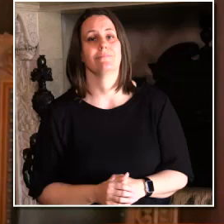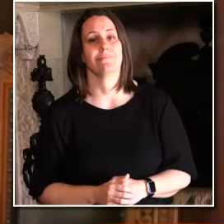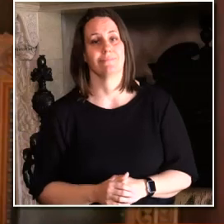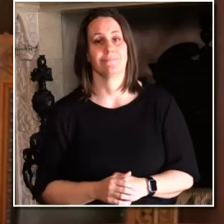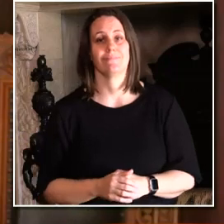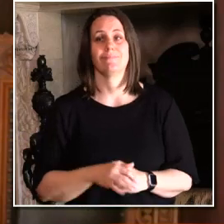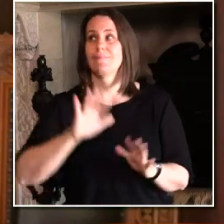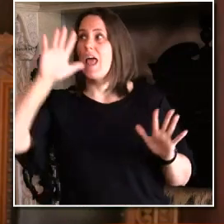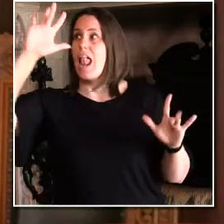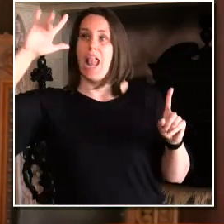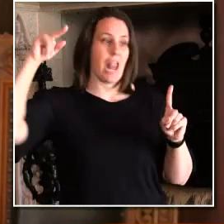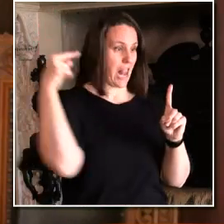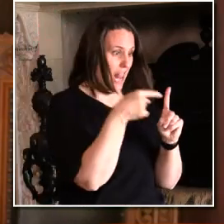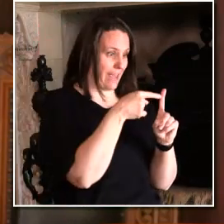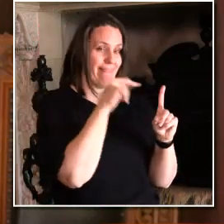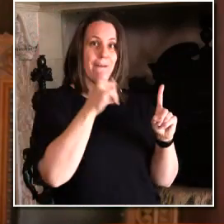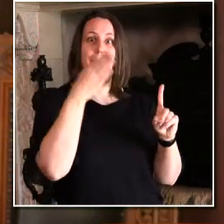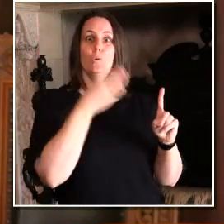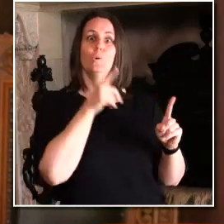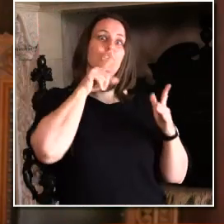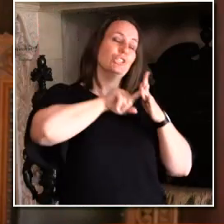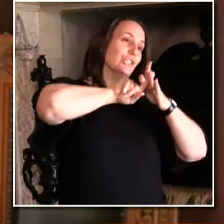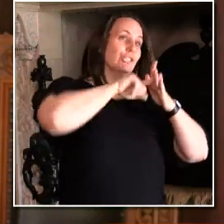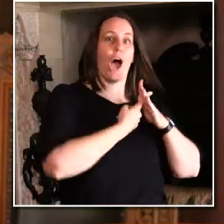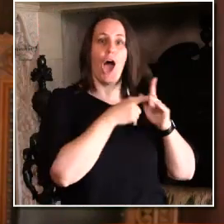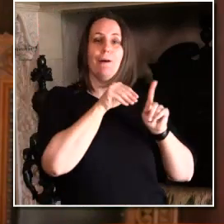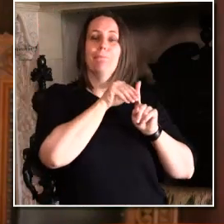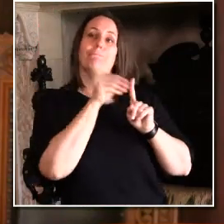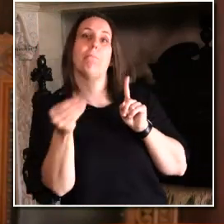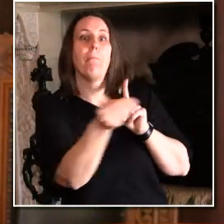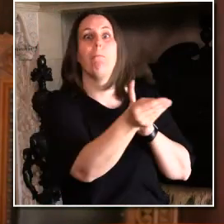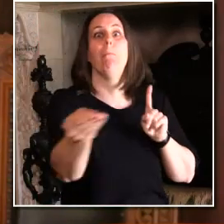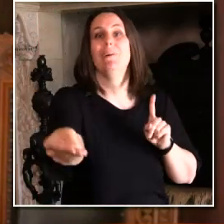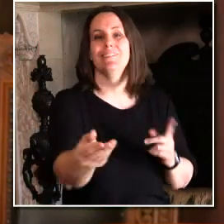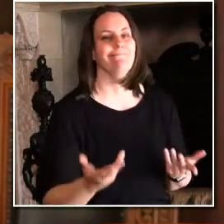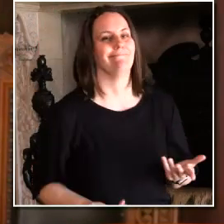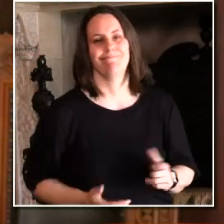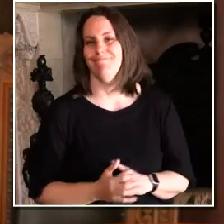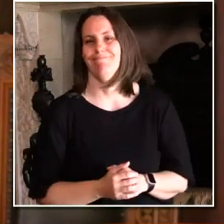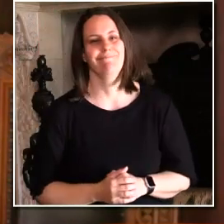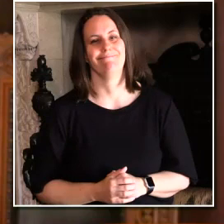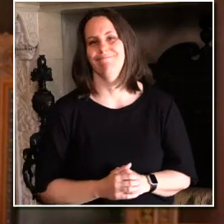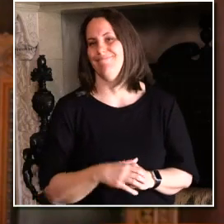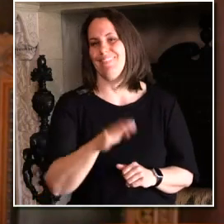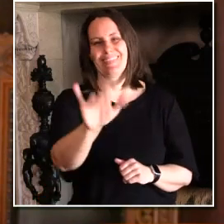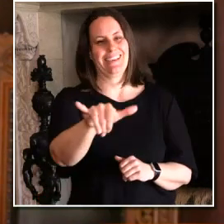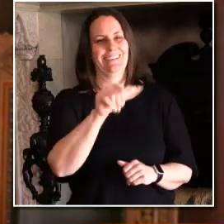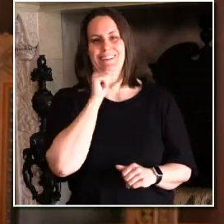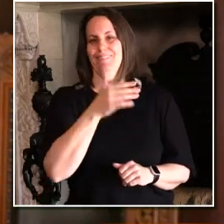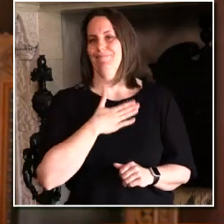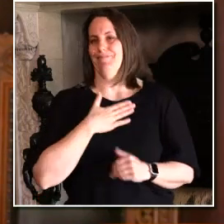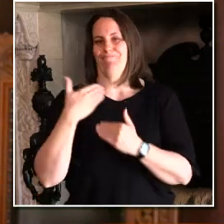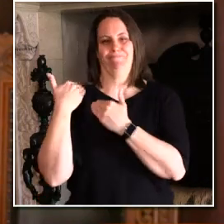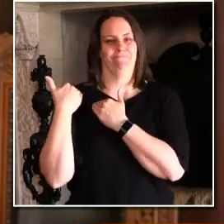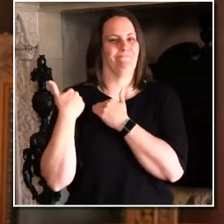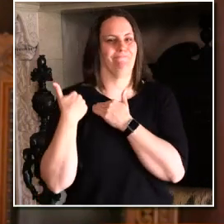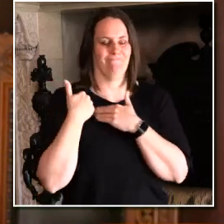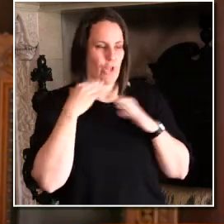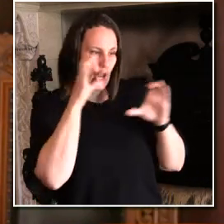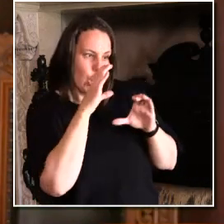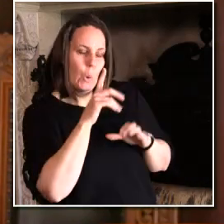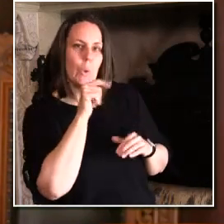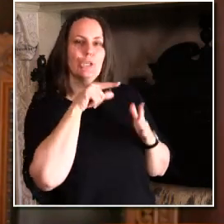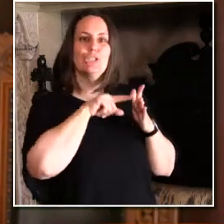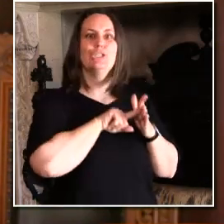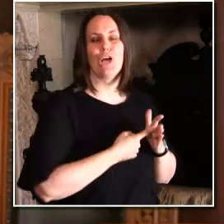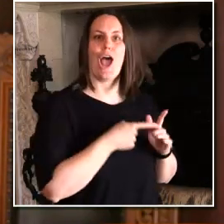not something that we're really attempting to do with these tools, right? What we're really attempting to do with contact tracing is to say we have a case, and